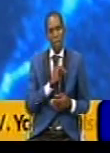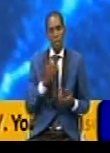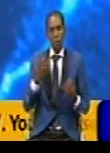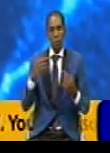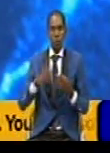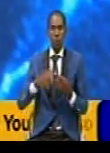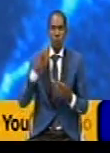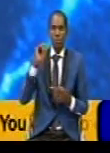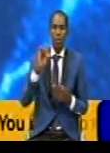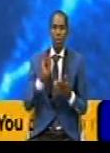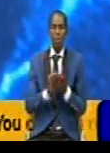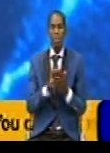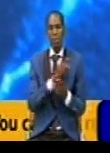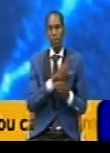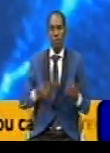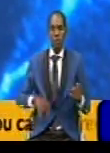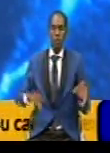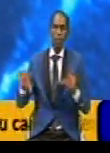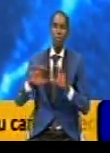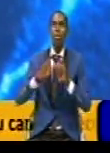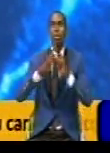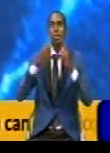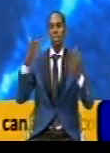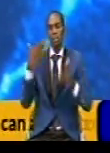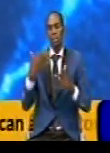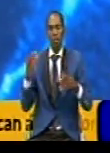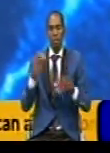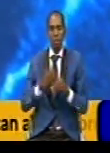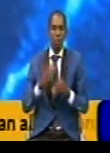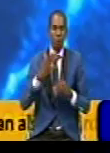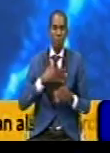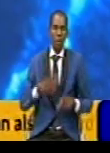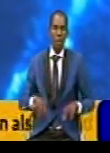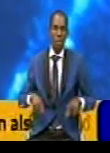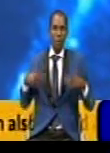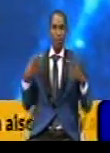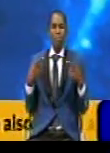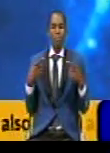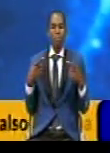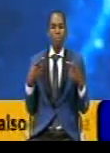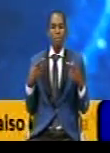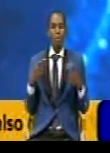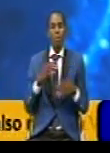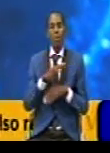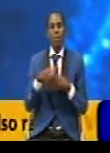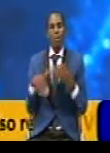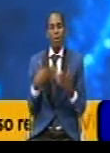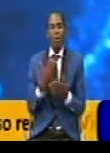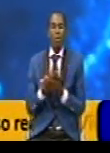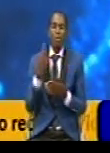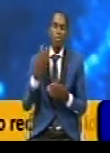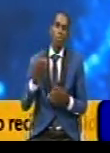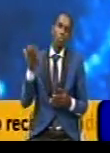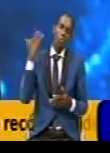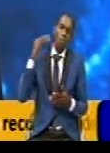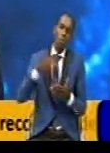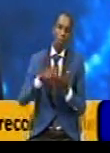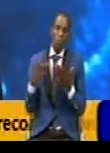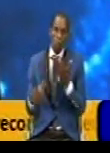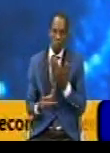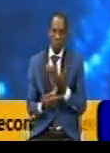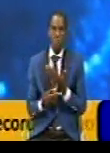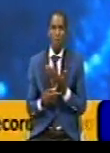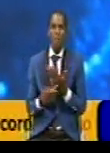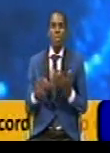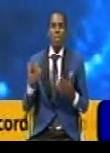were not there. To the glory of God, I stand to testify that the Lord has done marvelous thing in my life. All the 4